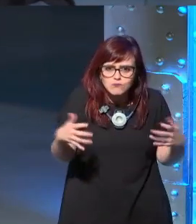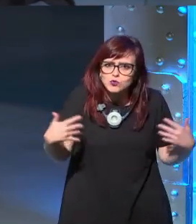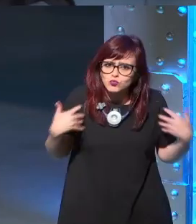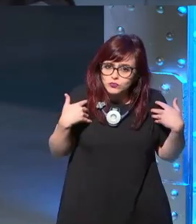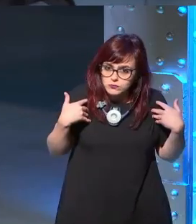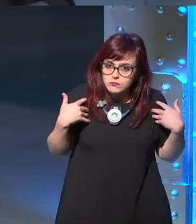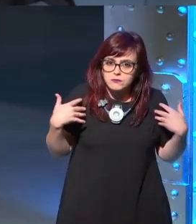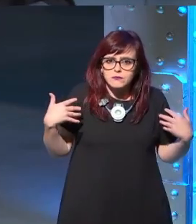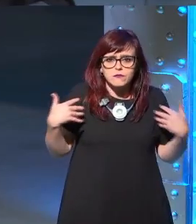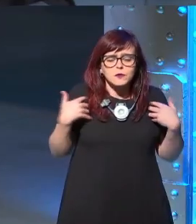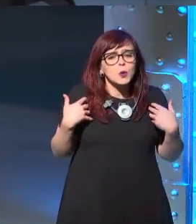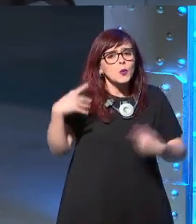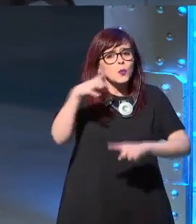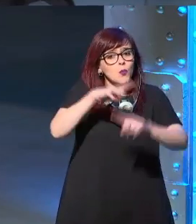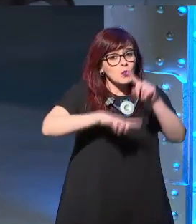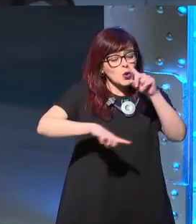trouble